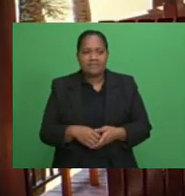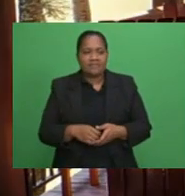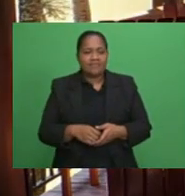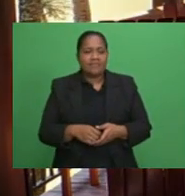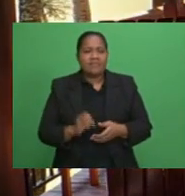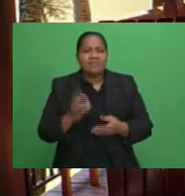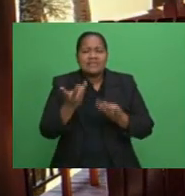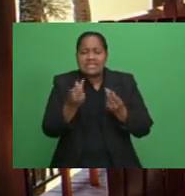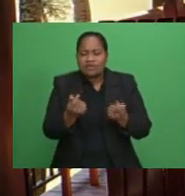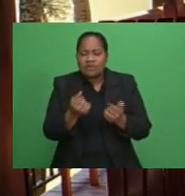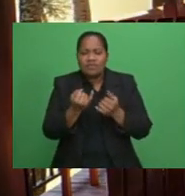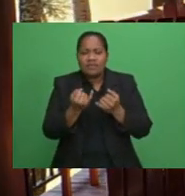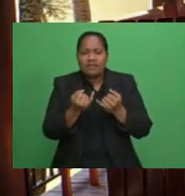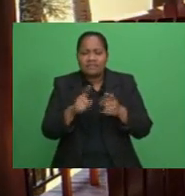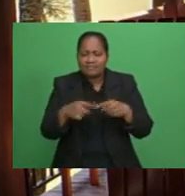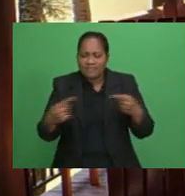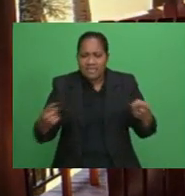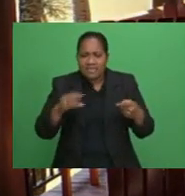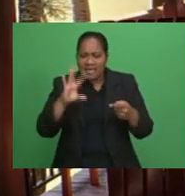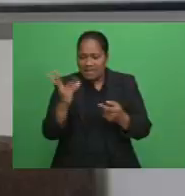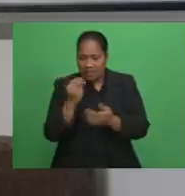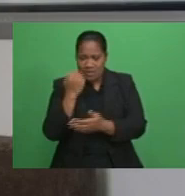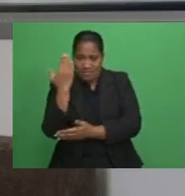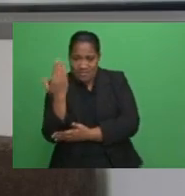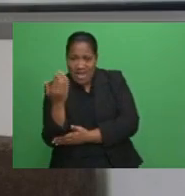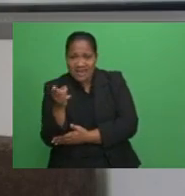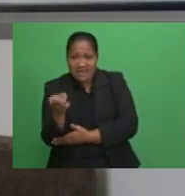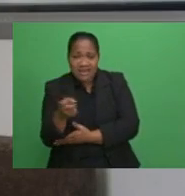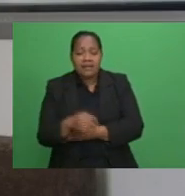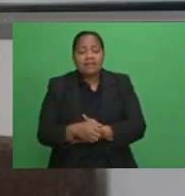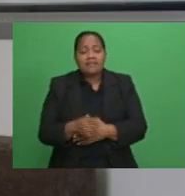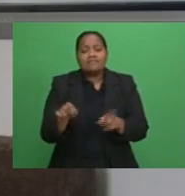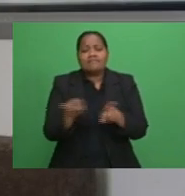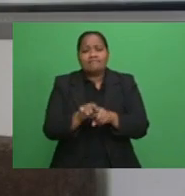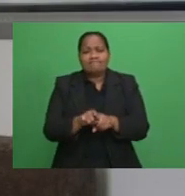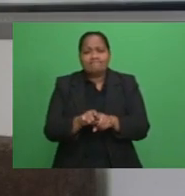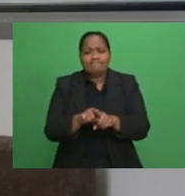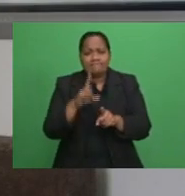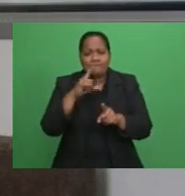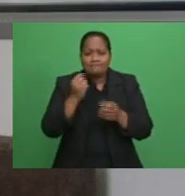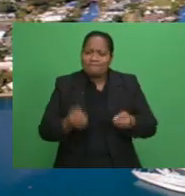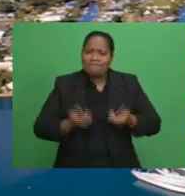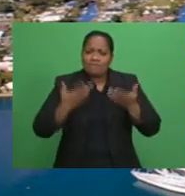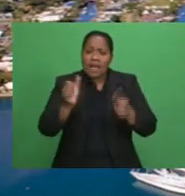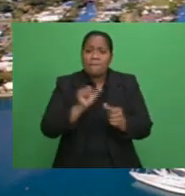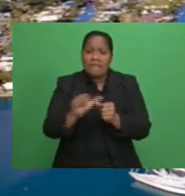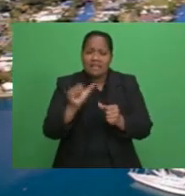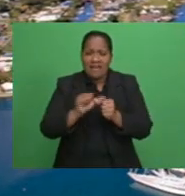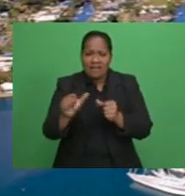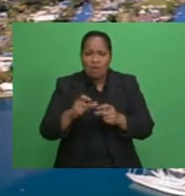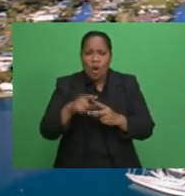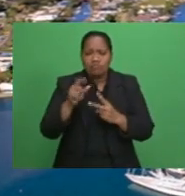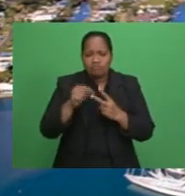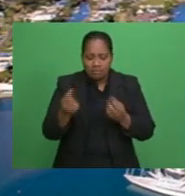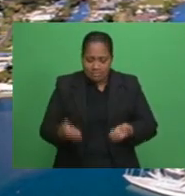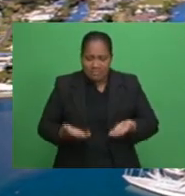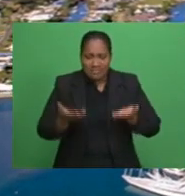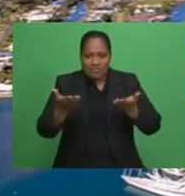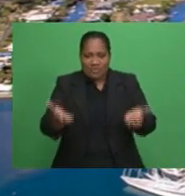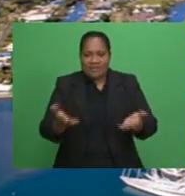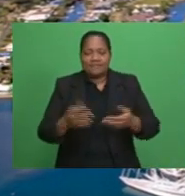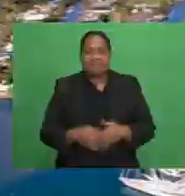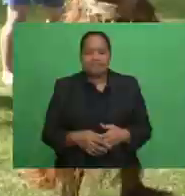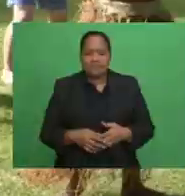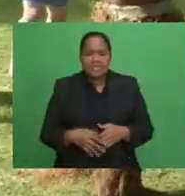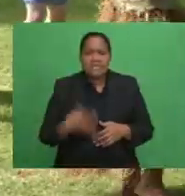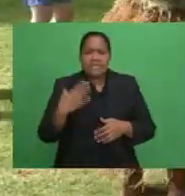these items that they rely on, and they can provide better packaging options. Lockington says there also needs to be a